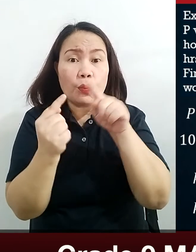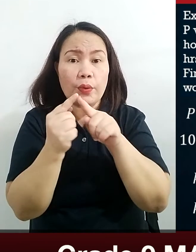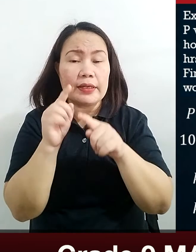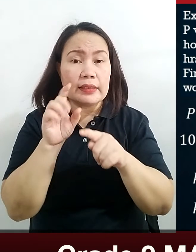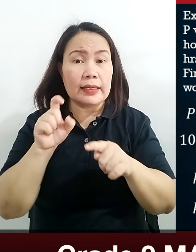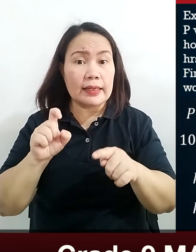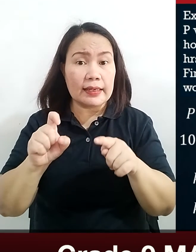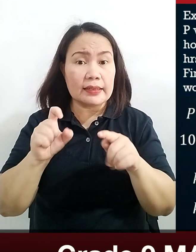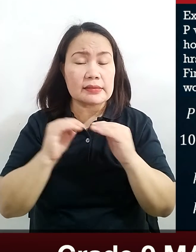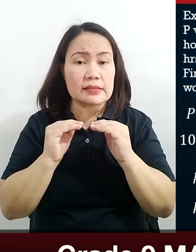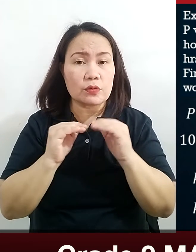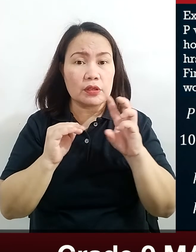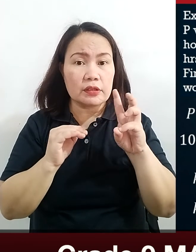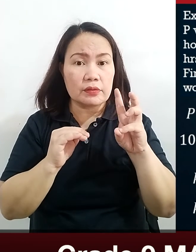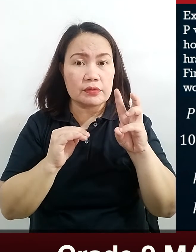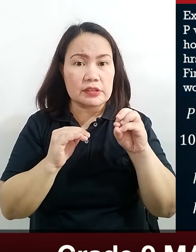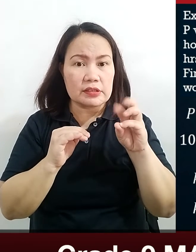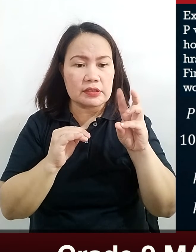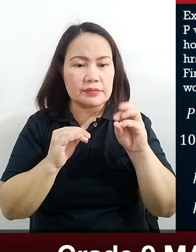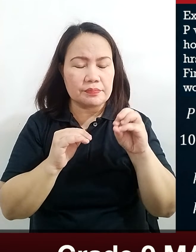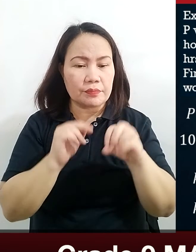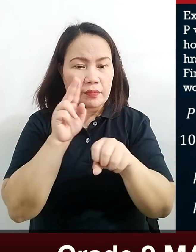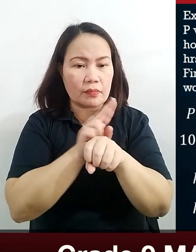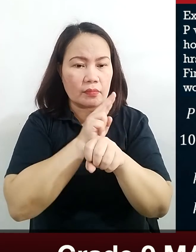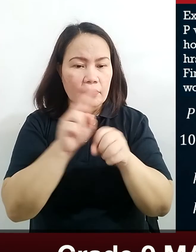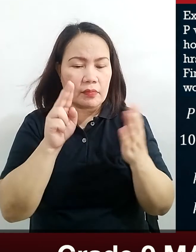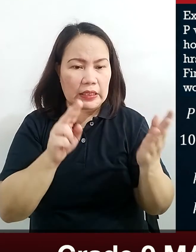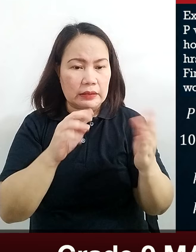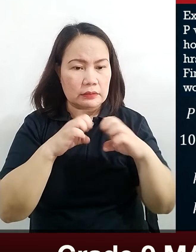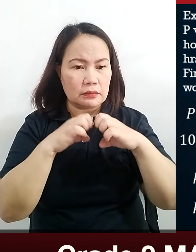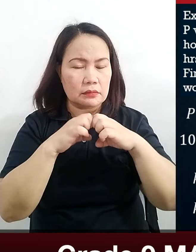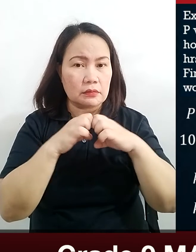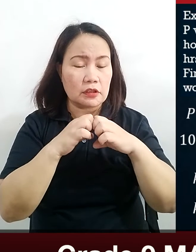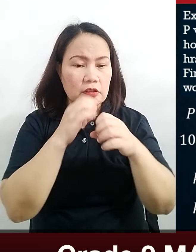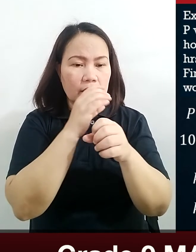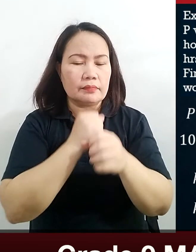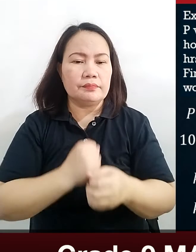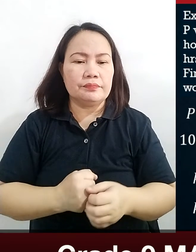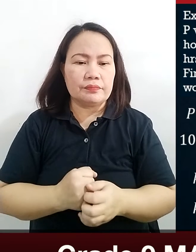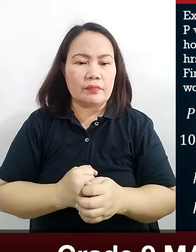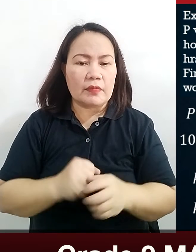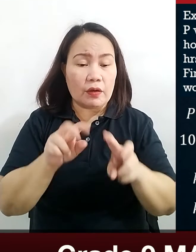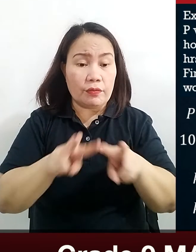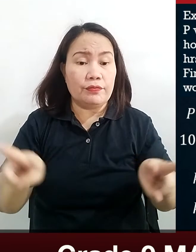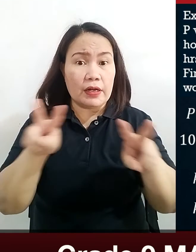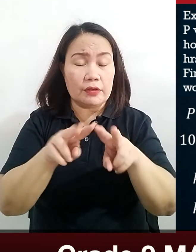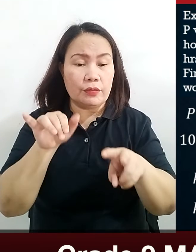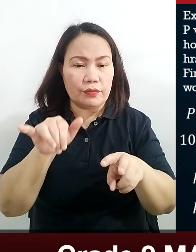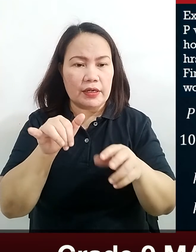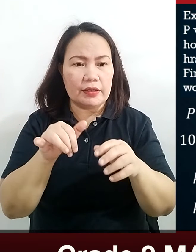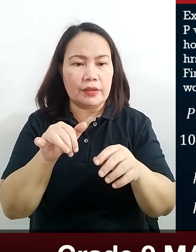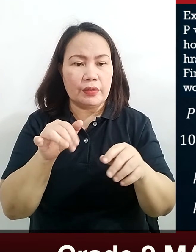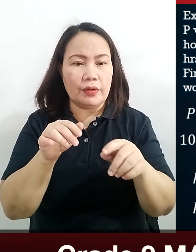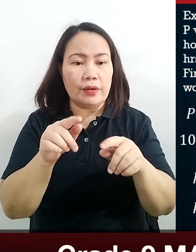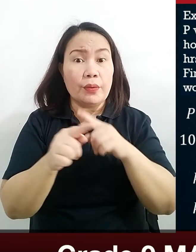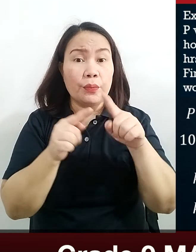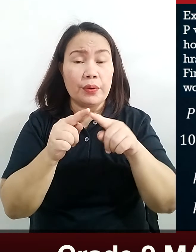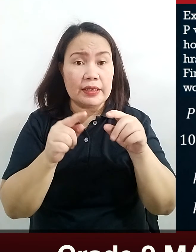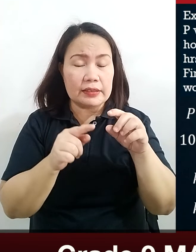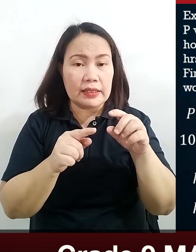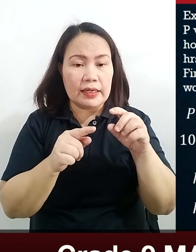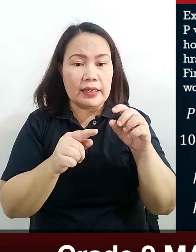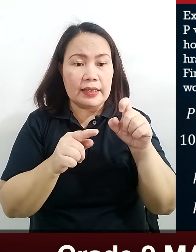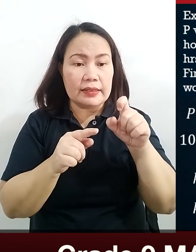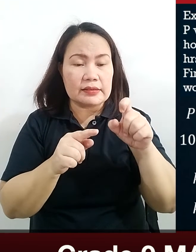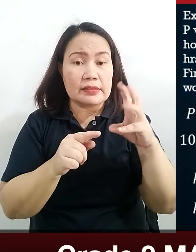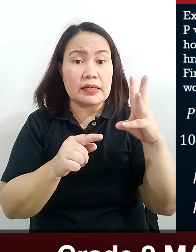is 60. Okay? So, gamitin natin yung equation na to para makuha natin yung value ng y when x is